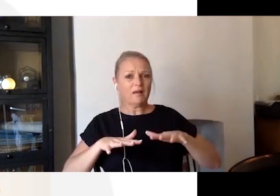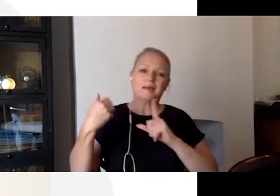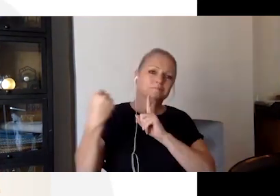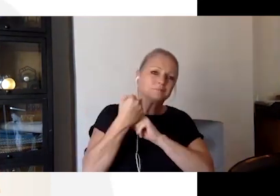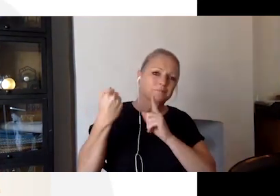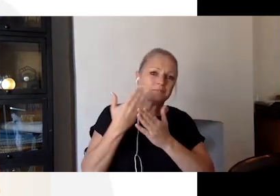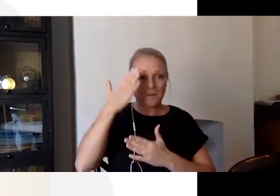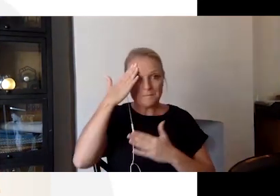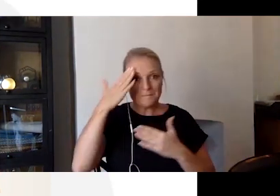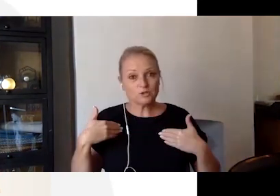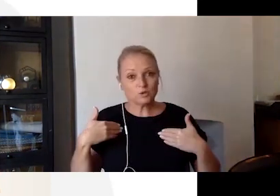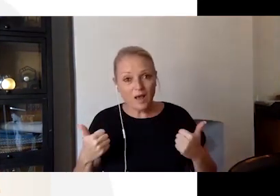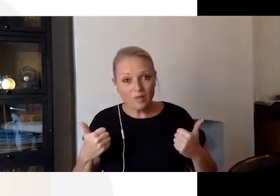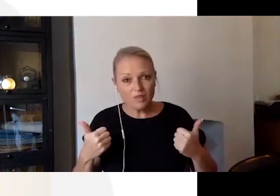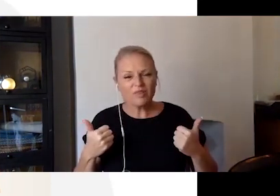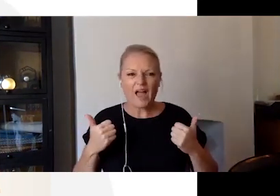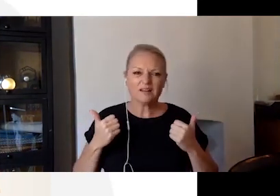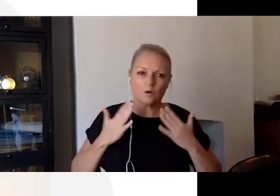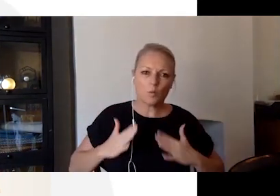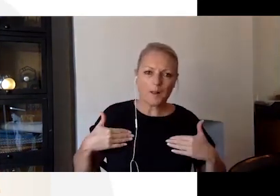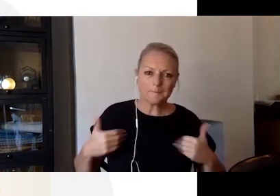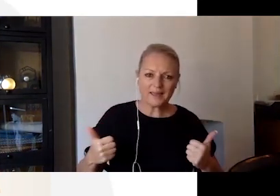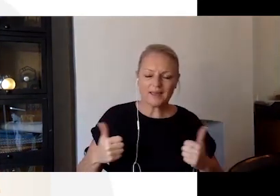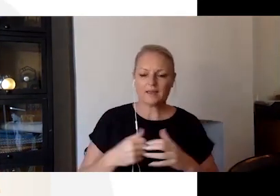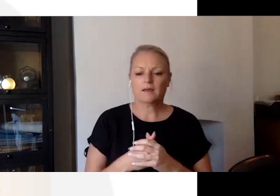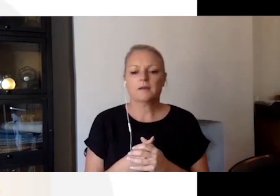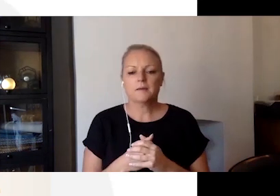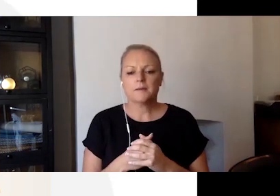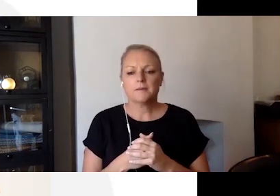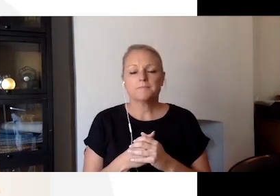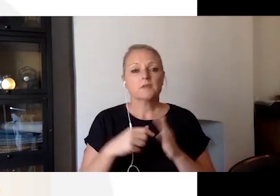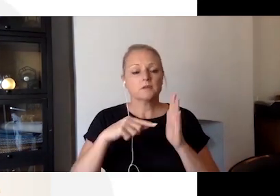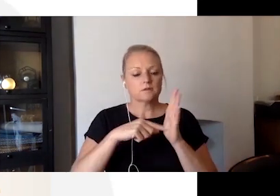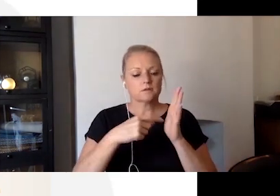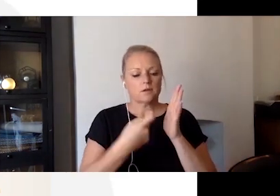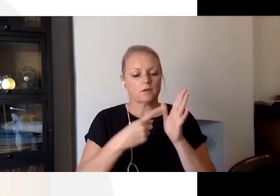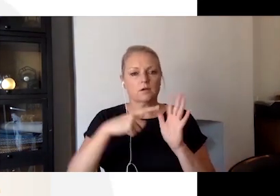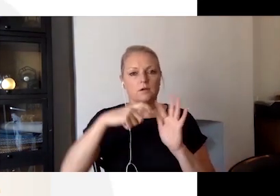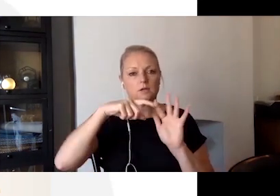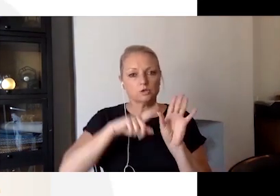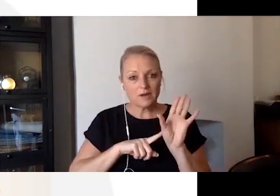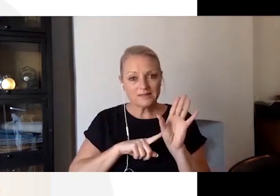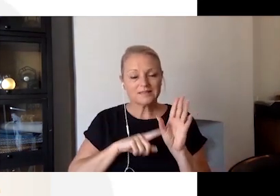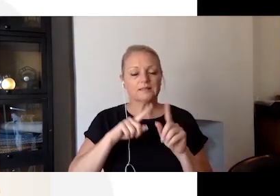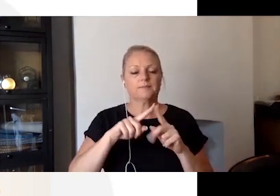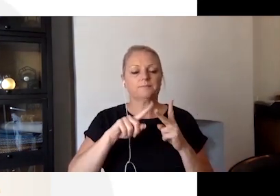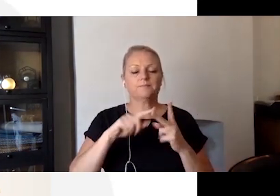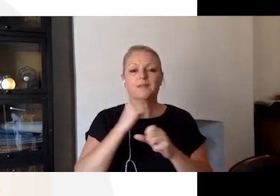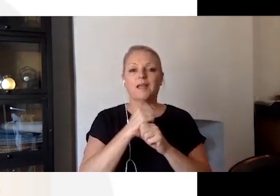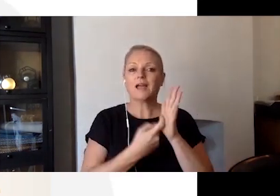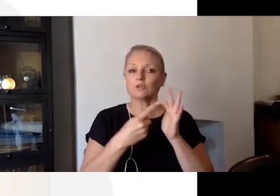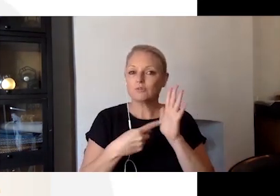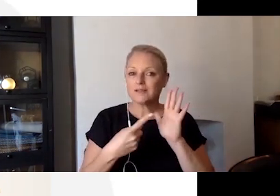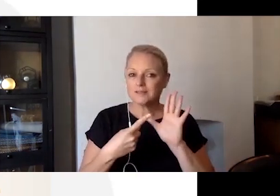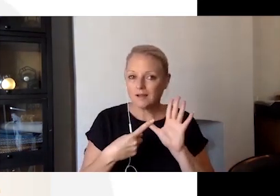well-being. Today, we are joined by Tracy Margieson from the Arts Wellbeing Collective and Greta Bradman,